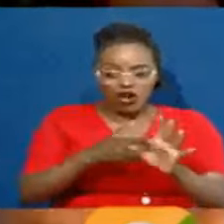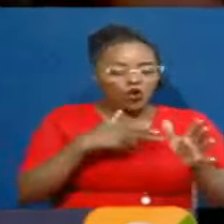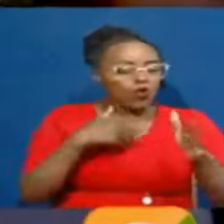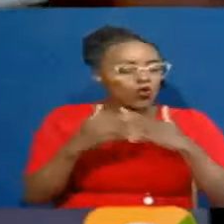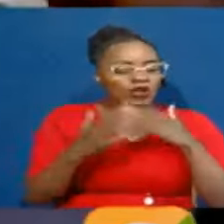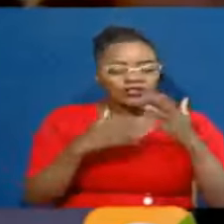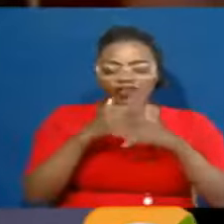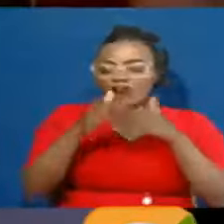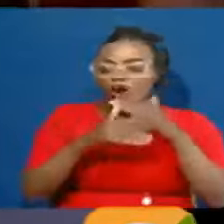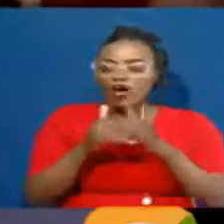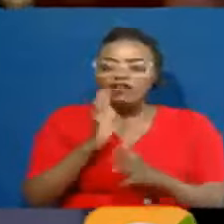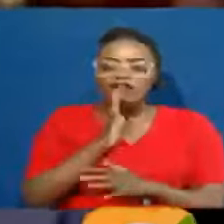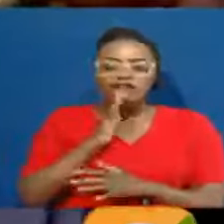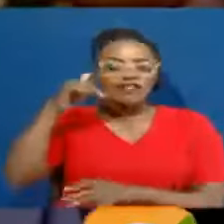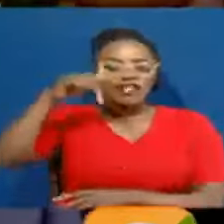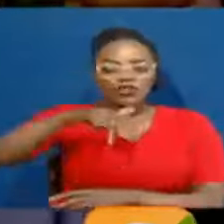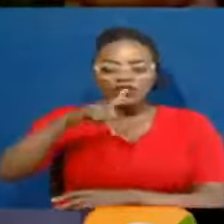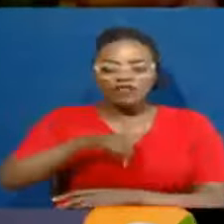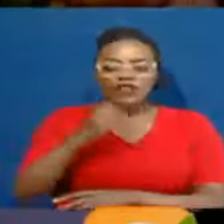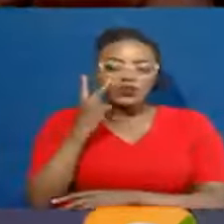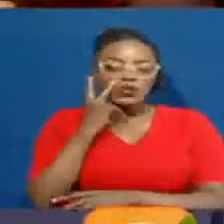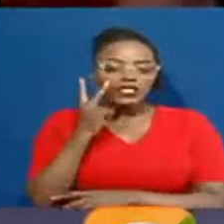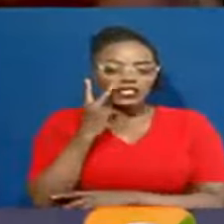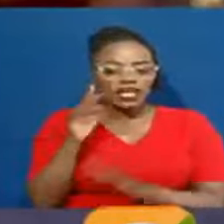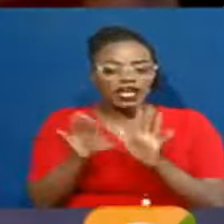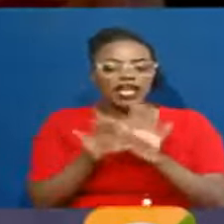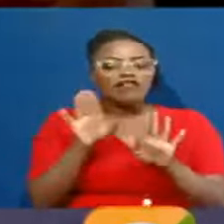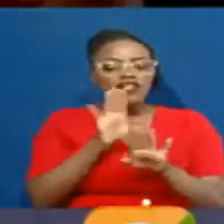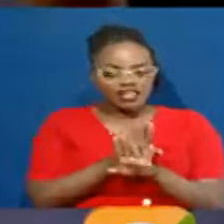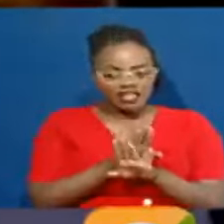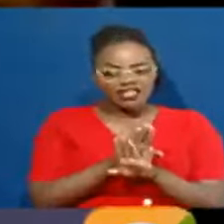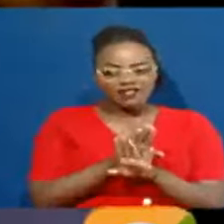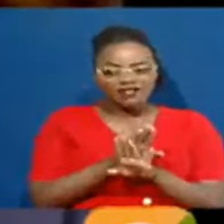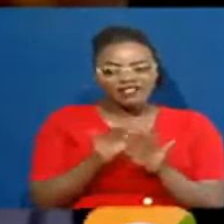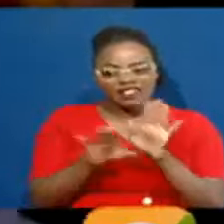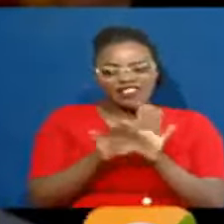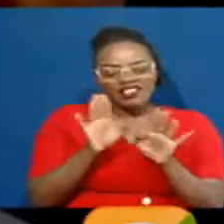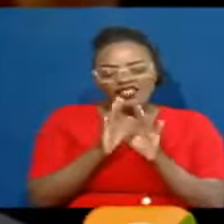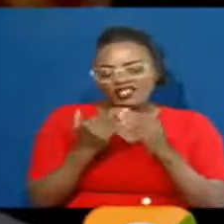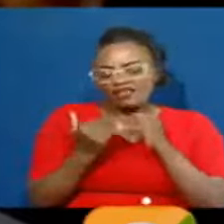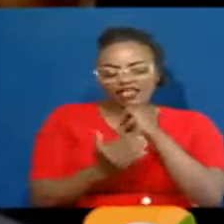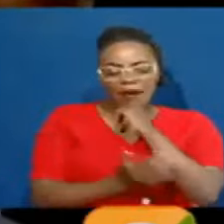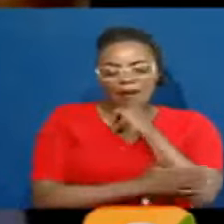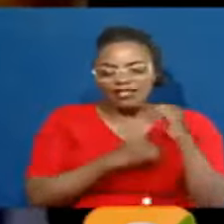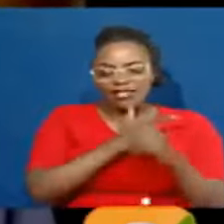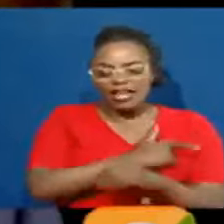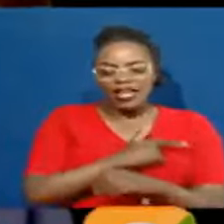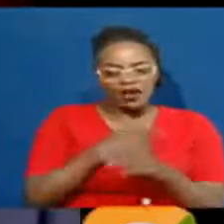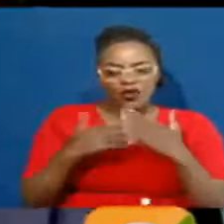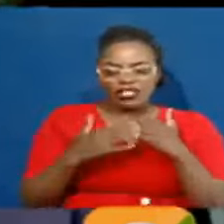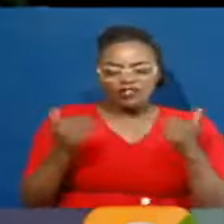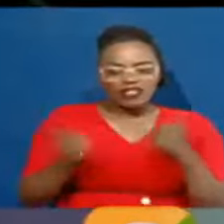all the speeches that were given today, you could actually see everything was, it's very, very unfortunate what we see today.